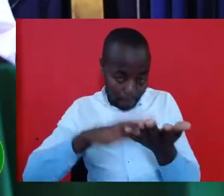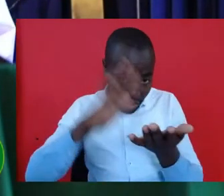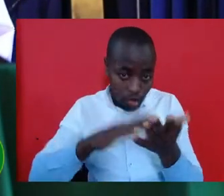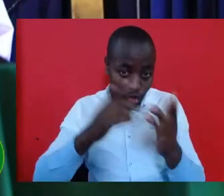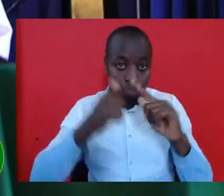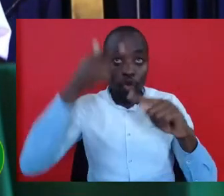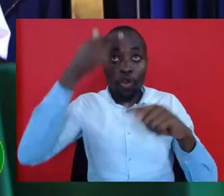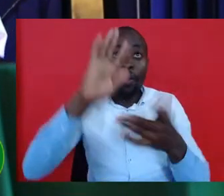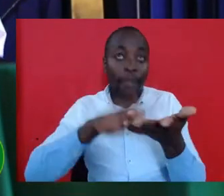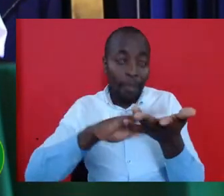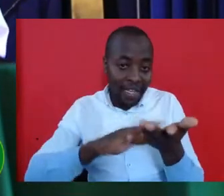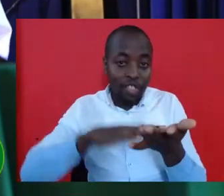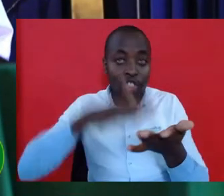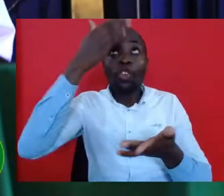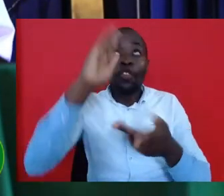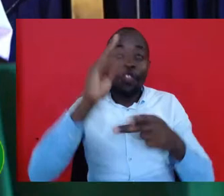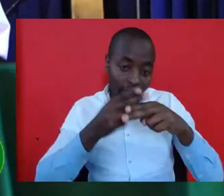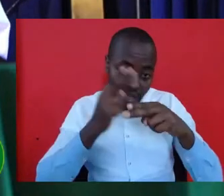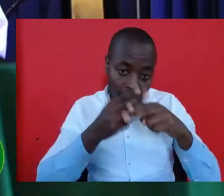Praise the Lord.